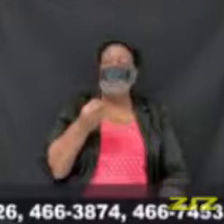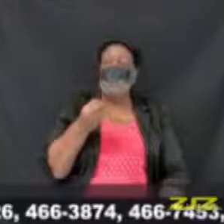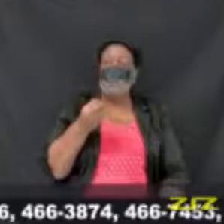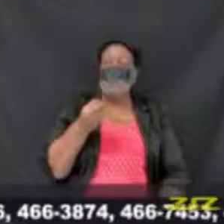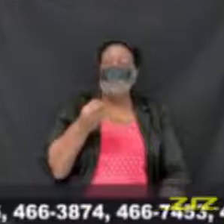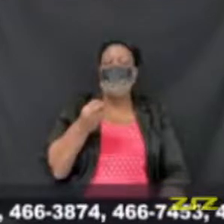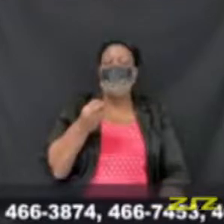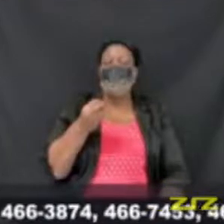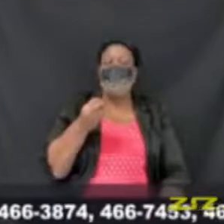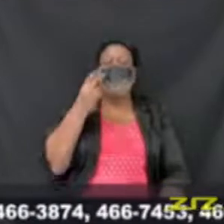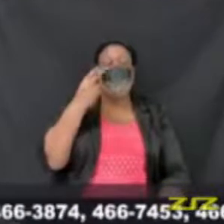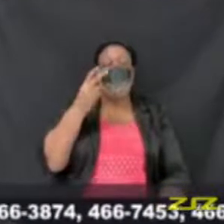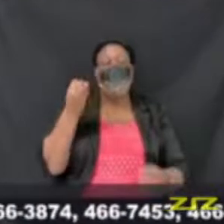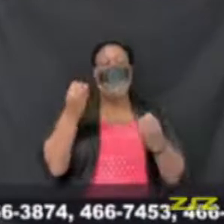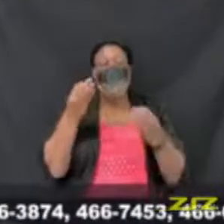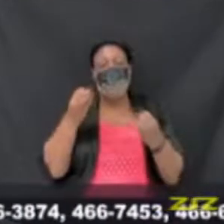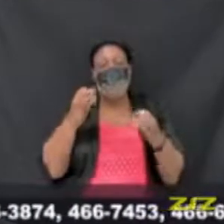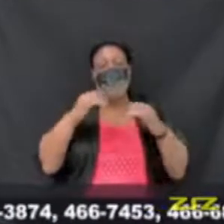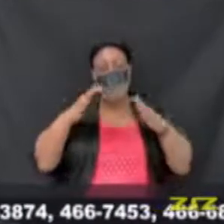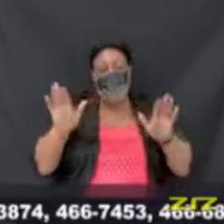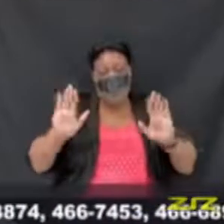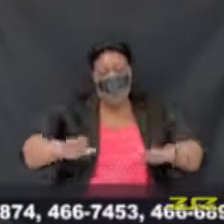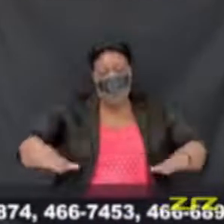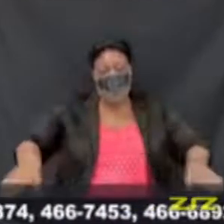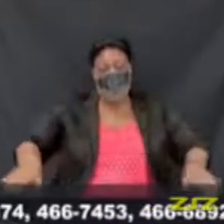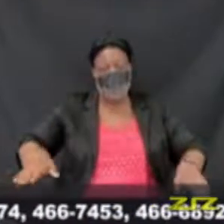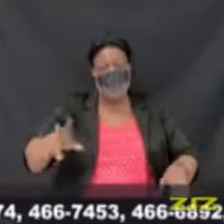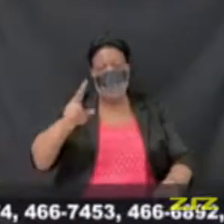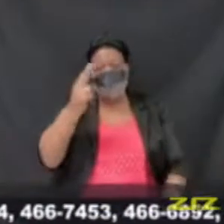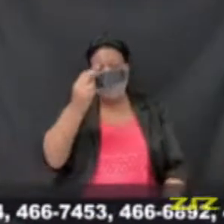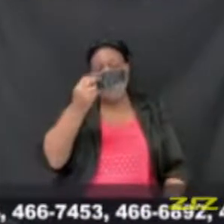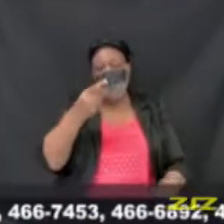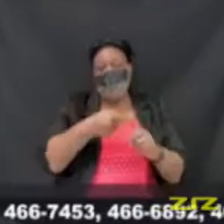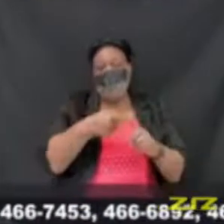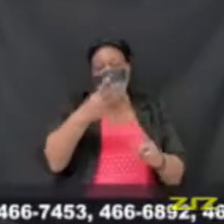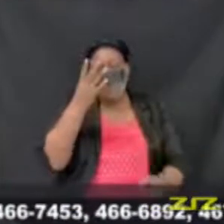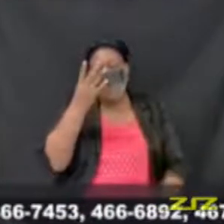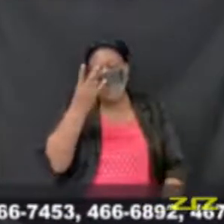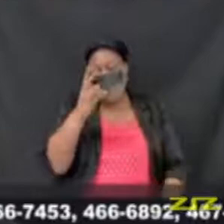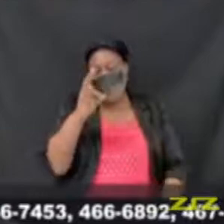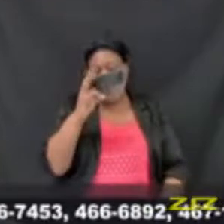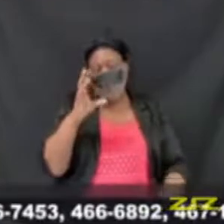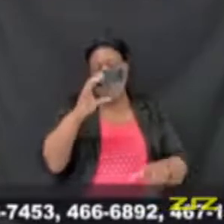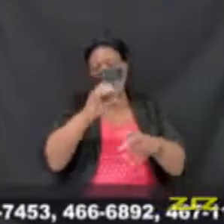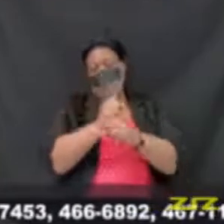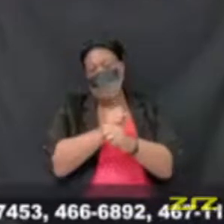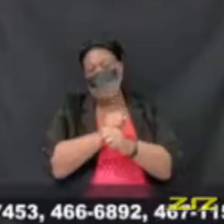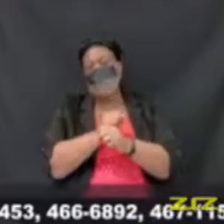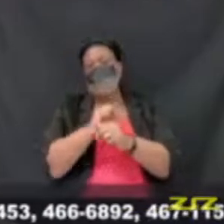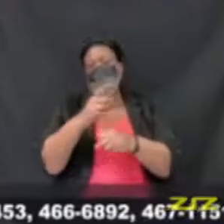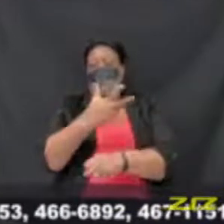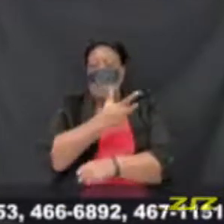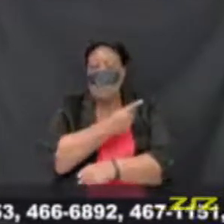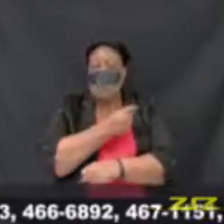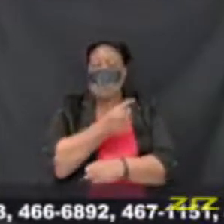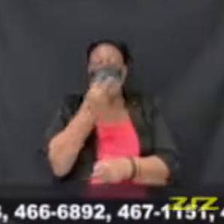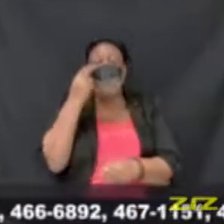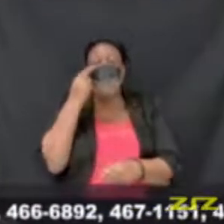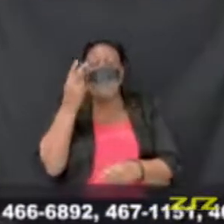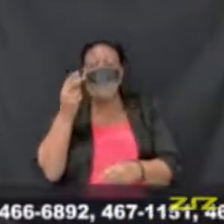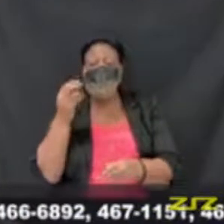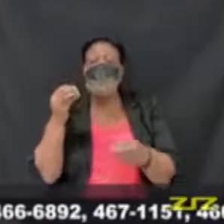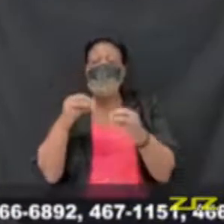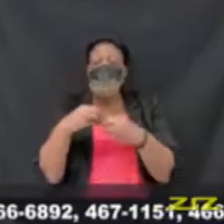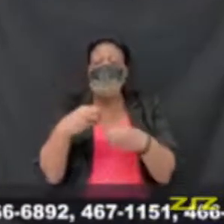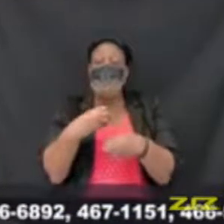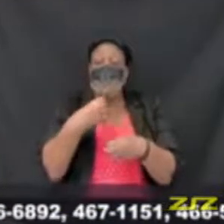of 12 to 17, I think it is. So if you help us, we are able to help everybody to get to where we need to get